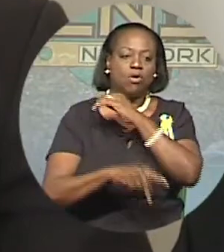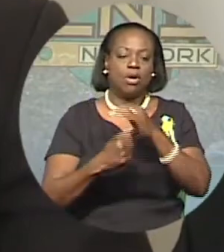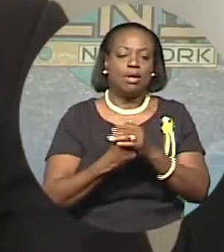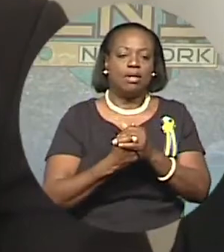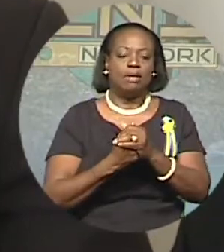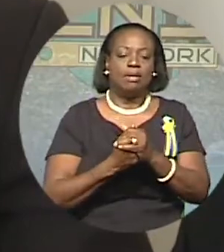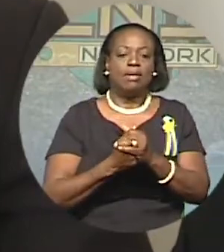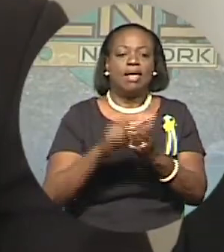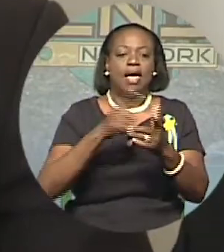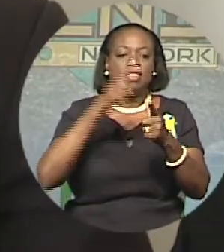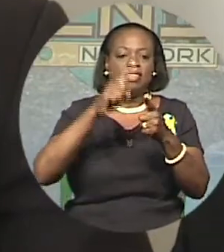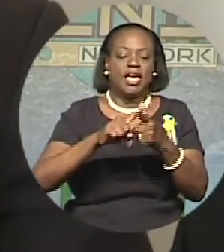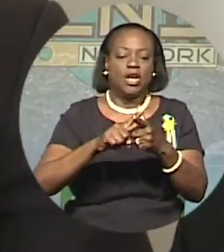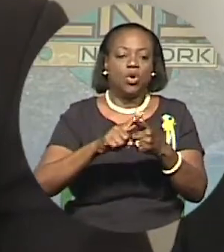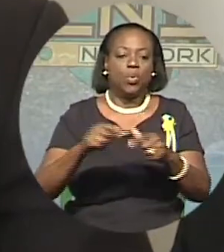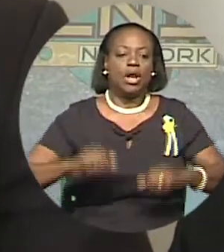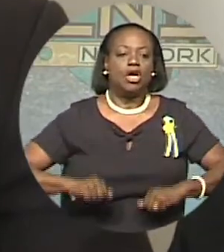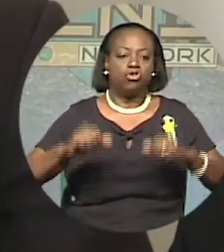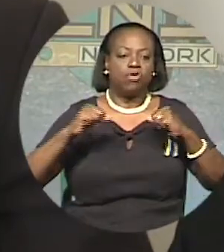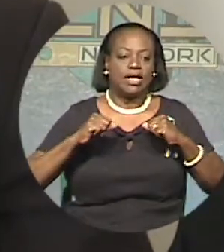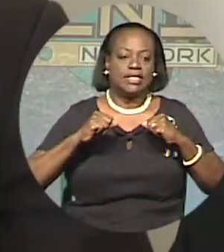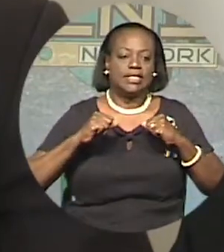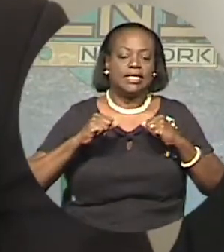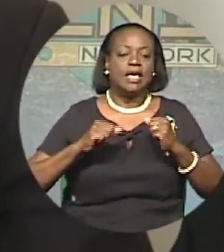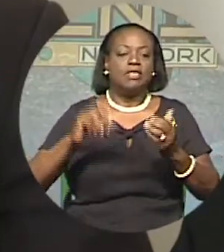address the revised offer and where the Bahamas stands.